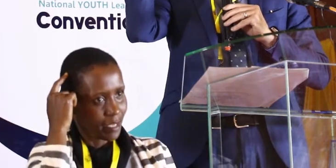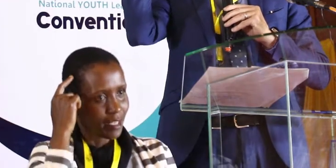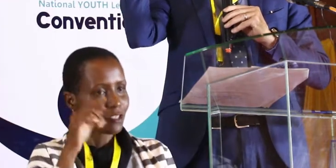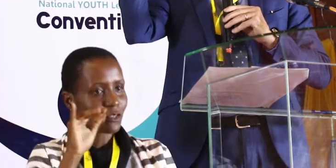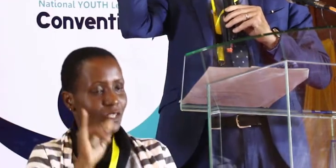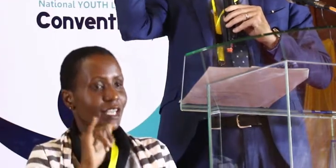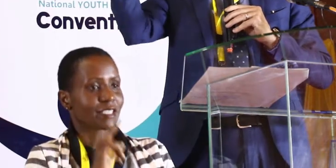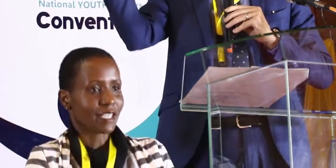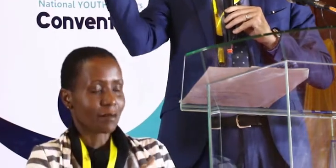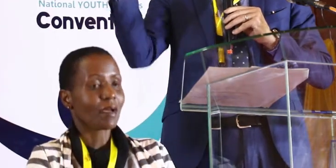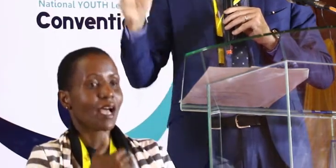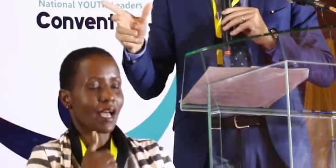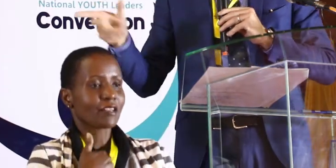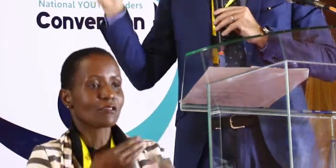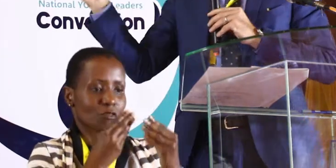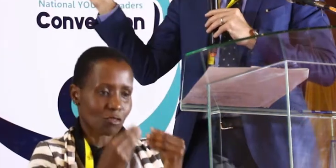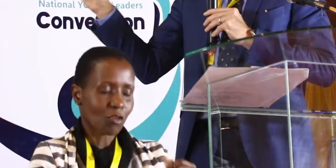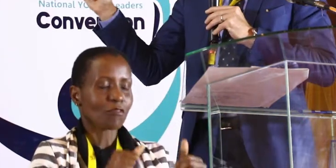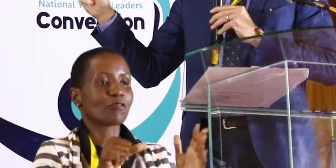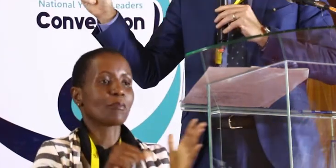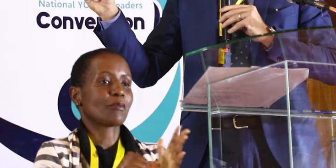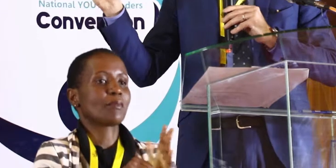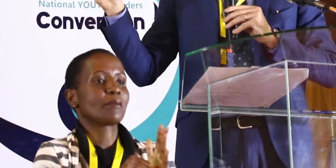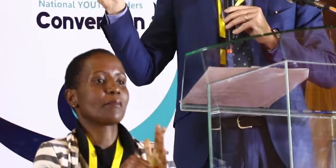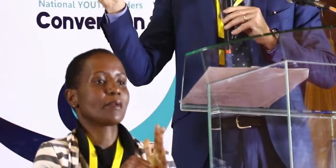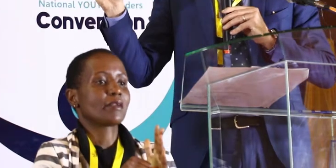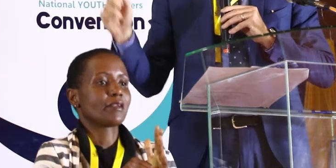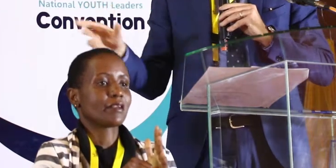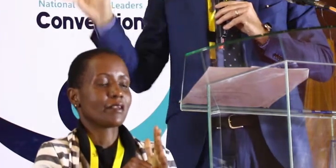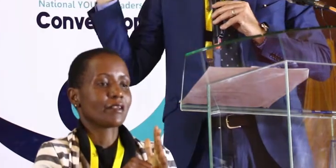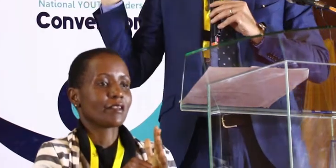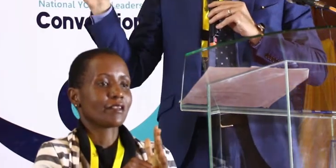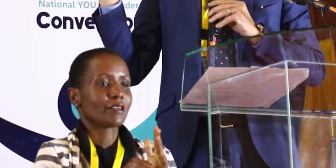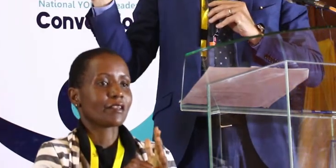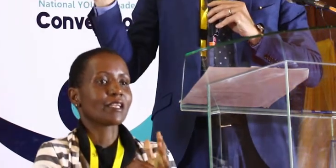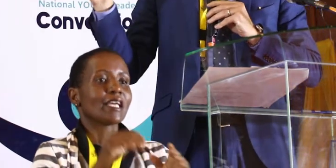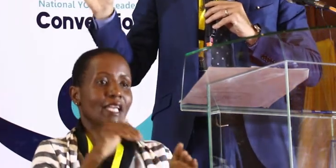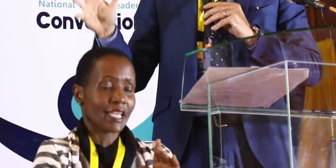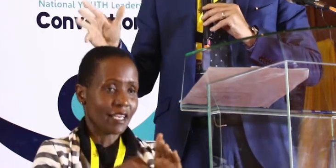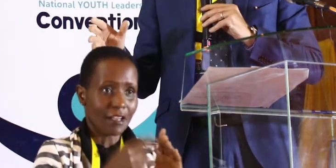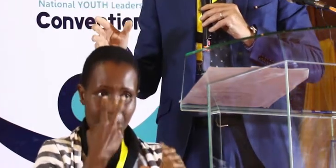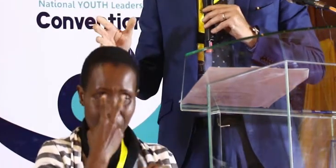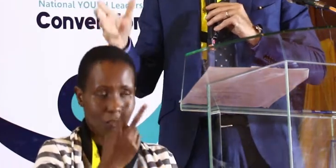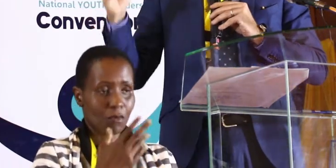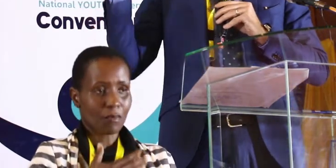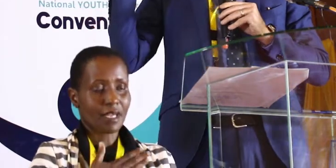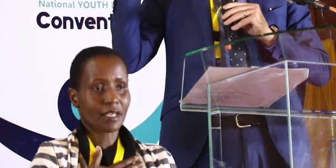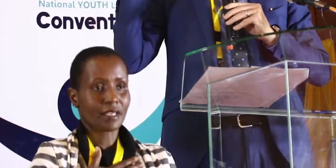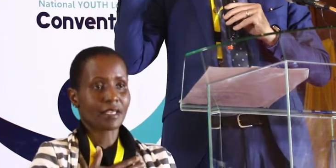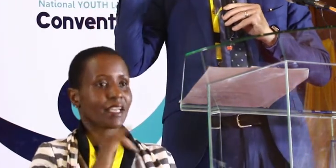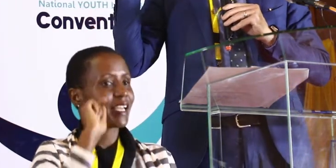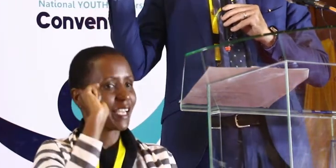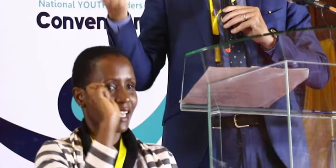strategic positioning, the analytical part, and strategic choice. In my view, Kenya